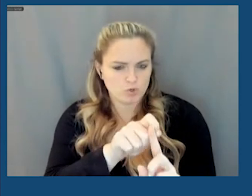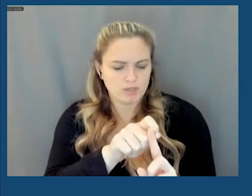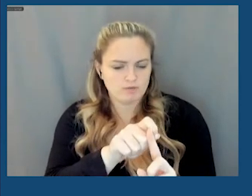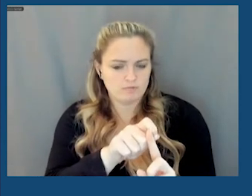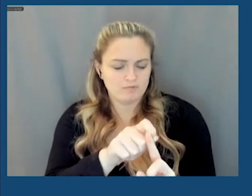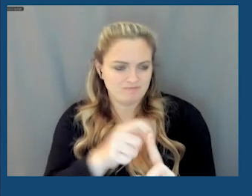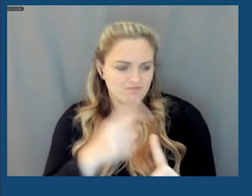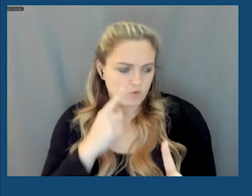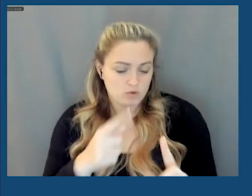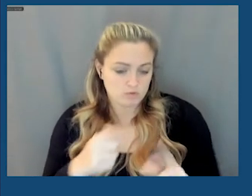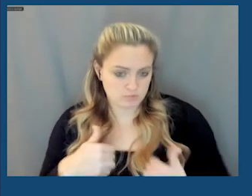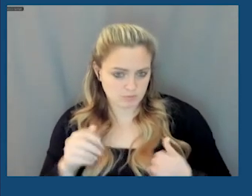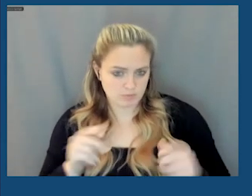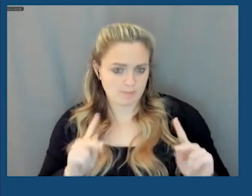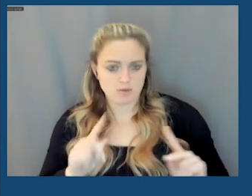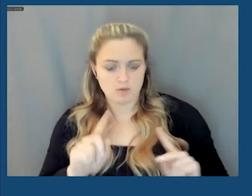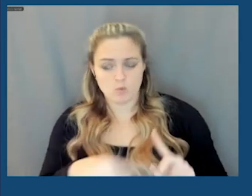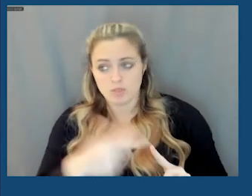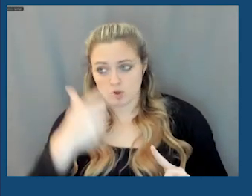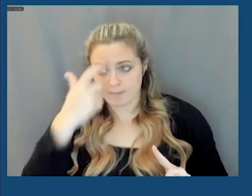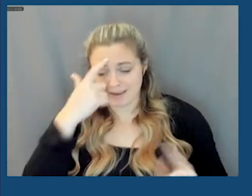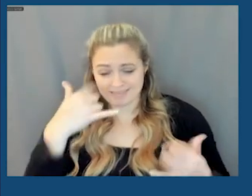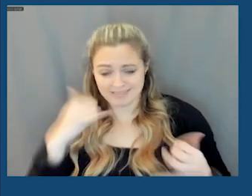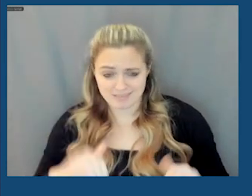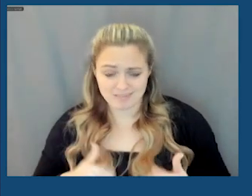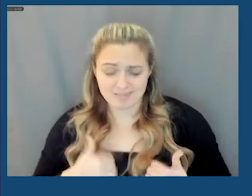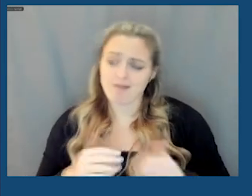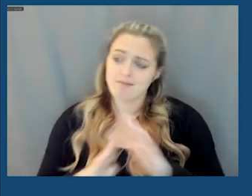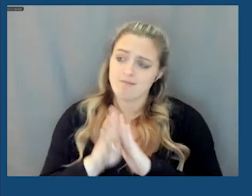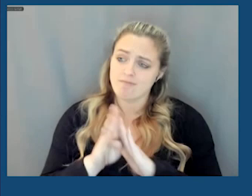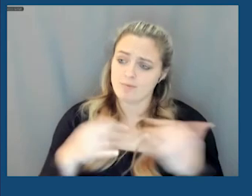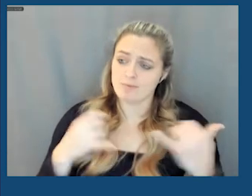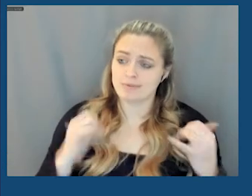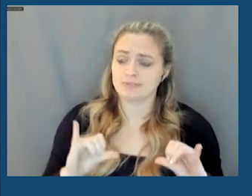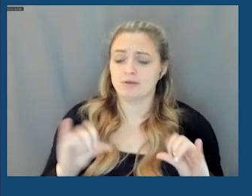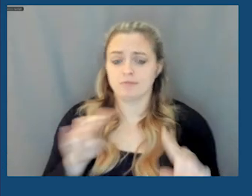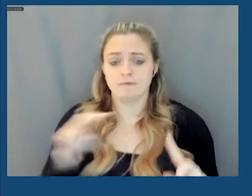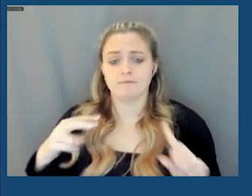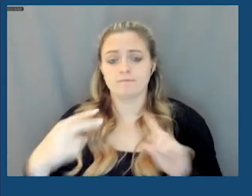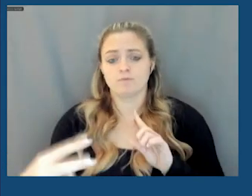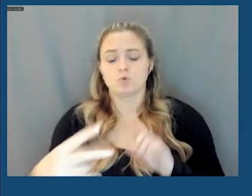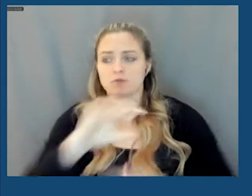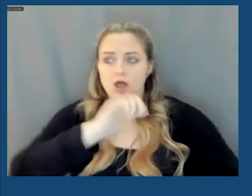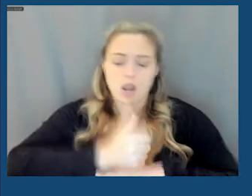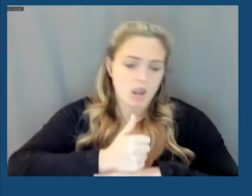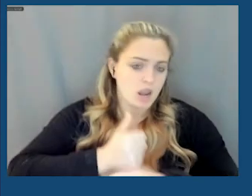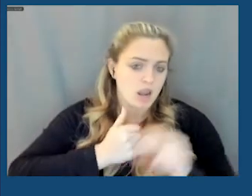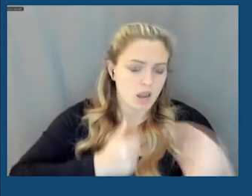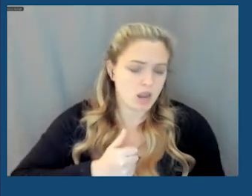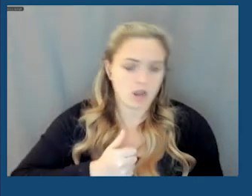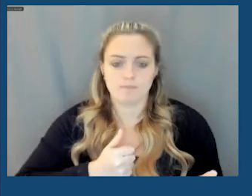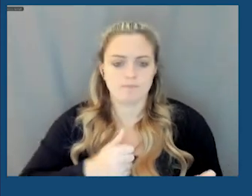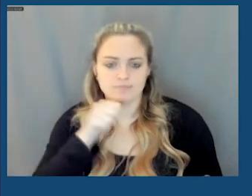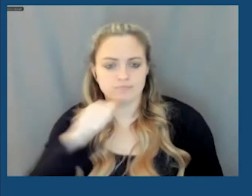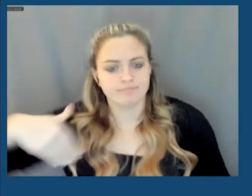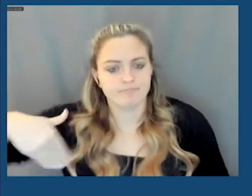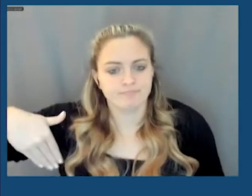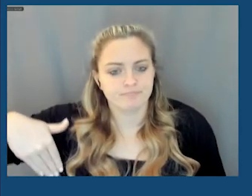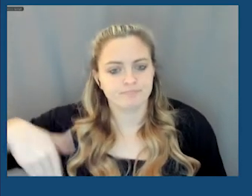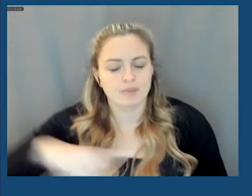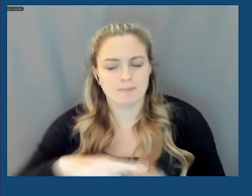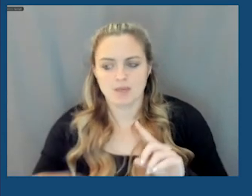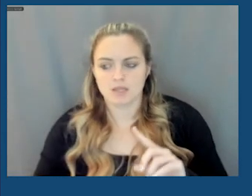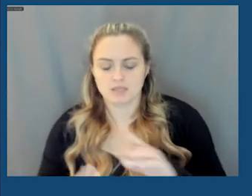toward these young people when their minds are still young and developing, their views aren't cemented yet, but this is where they're getting the